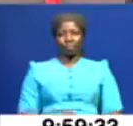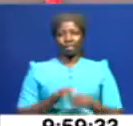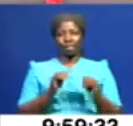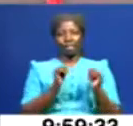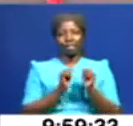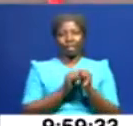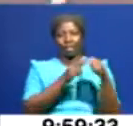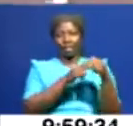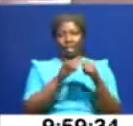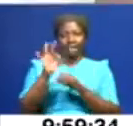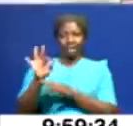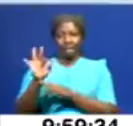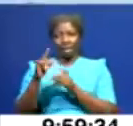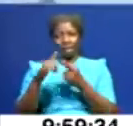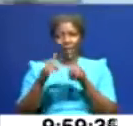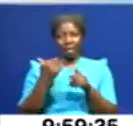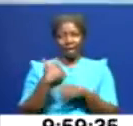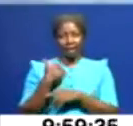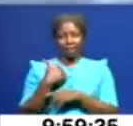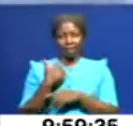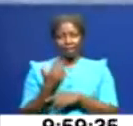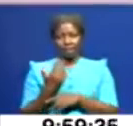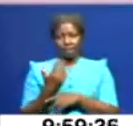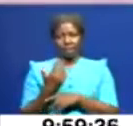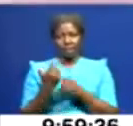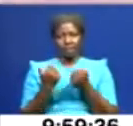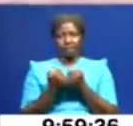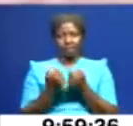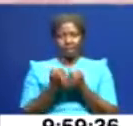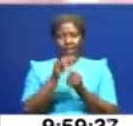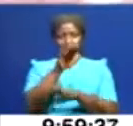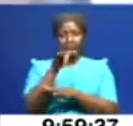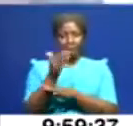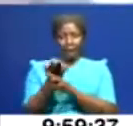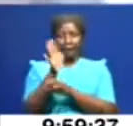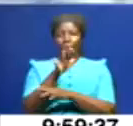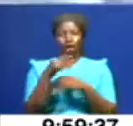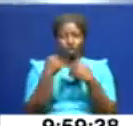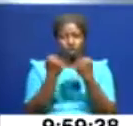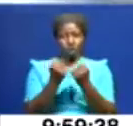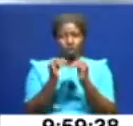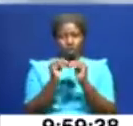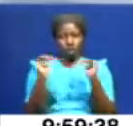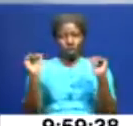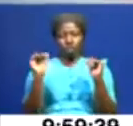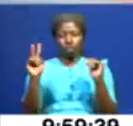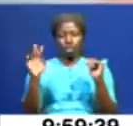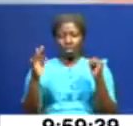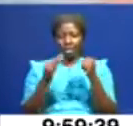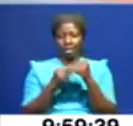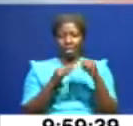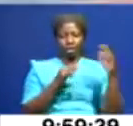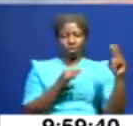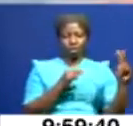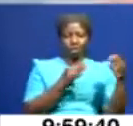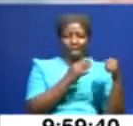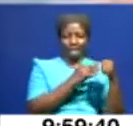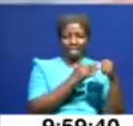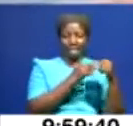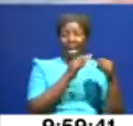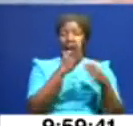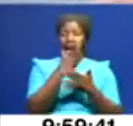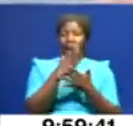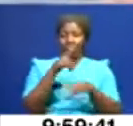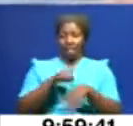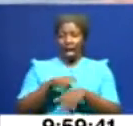17-3, despite a spirited fight from the Green Buffaloes, the Zambian side came back stronger to level the scores 28-28 at halftime. The two